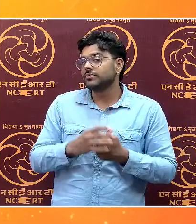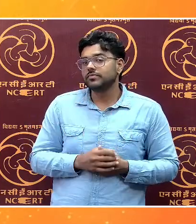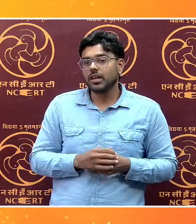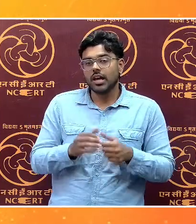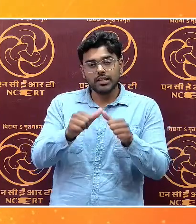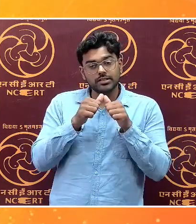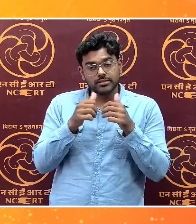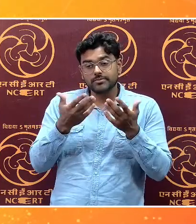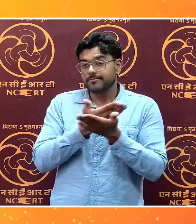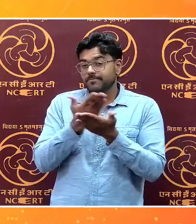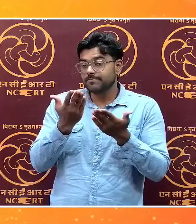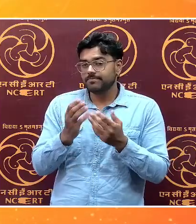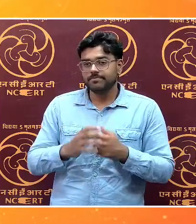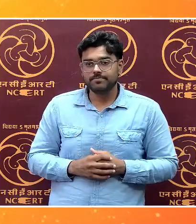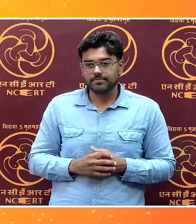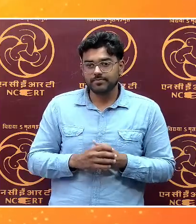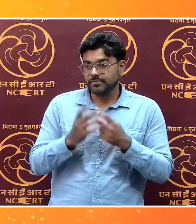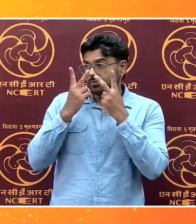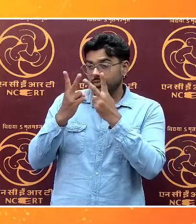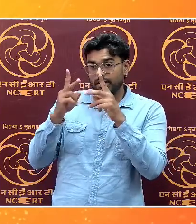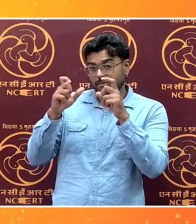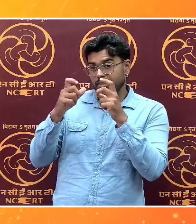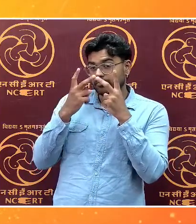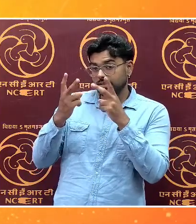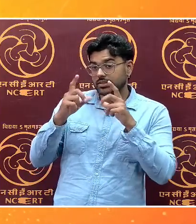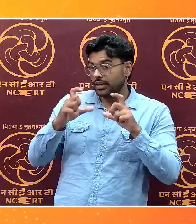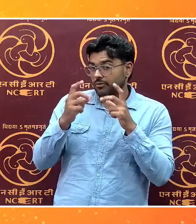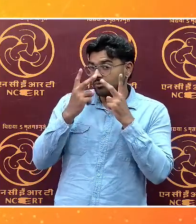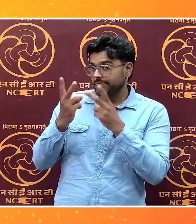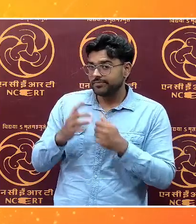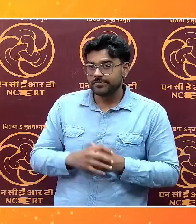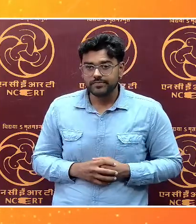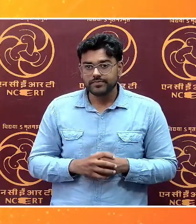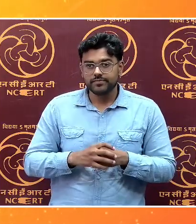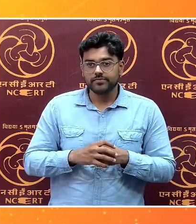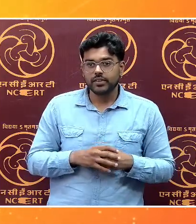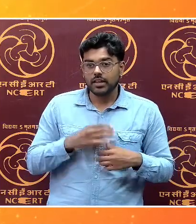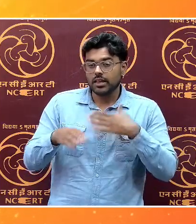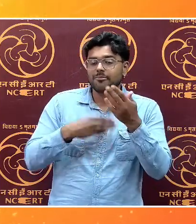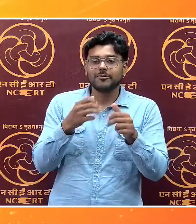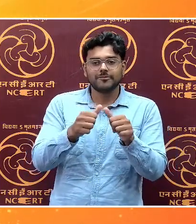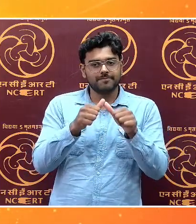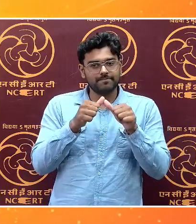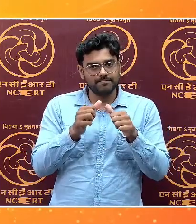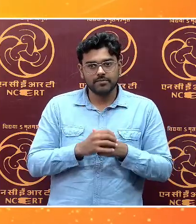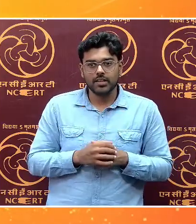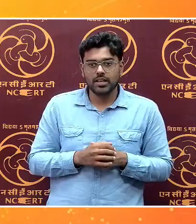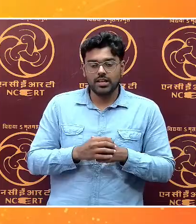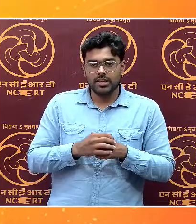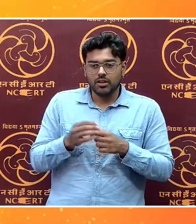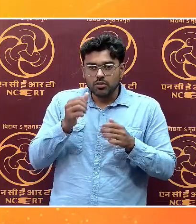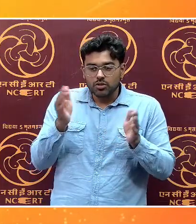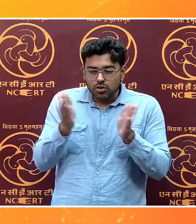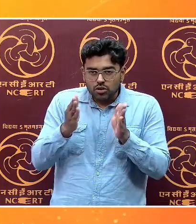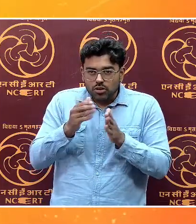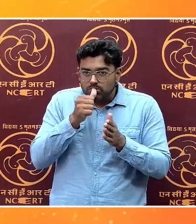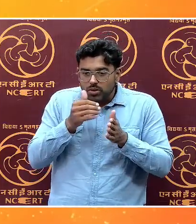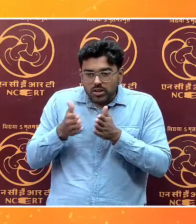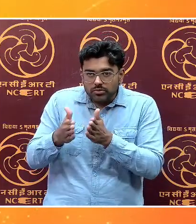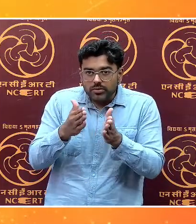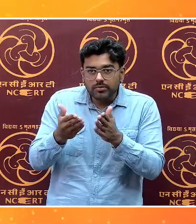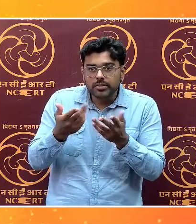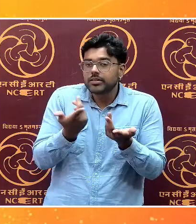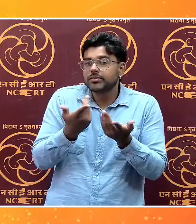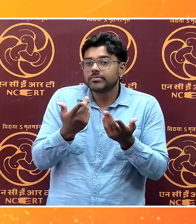tributaries of Godavari. Look at the picture very carefully and answer which are the tributaries